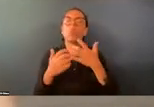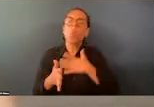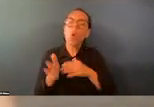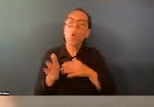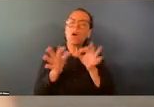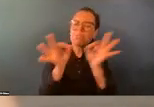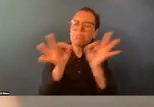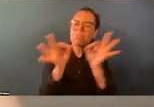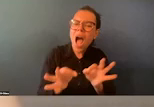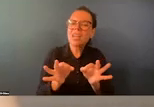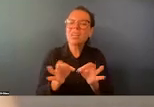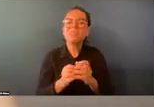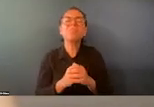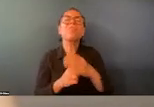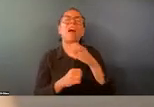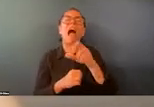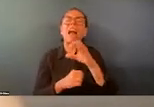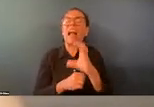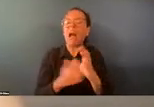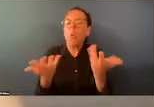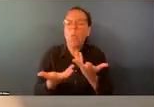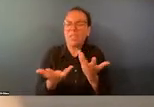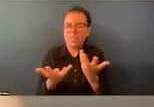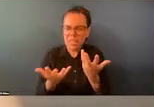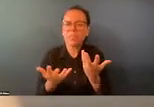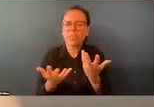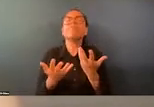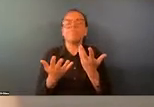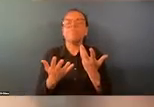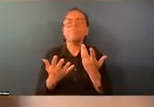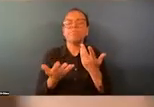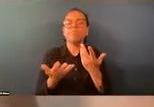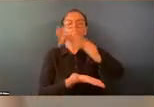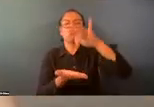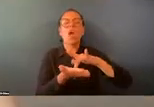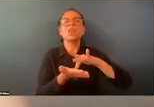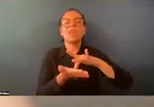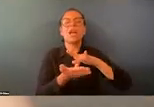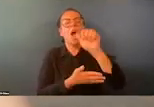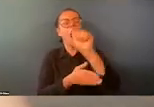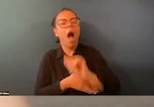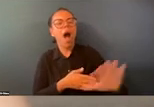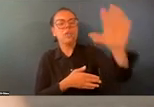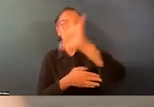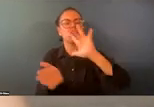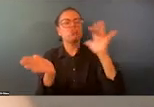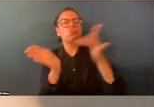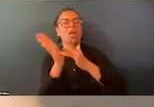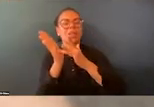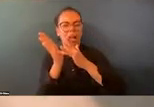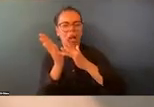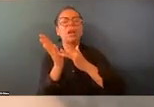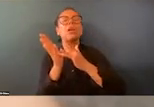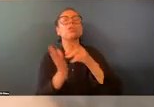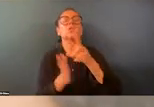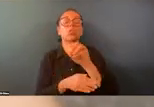about CAREC. So CAREC is a regional environmental center for Central Asia, and it was established